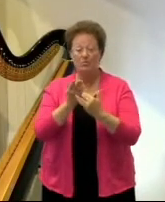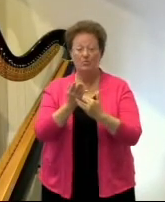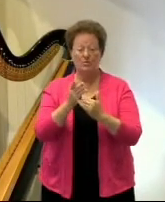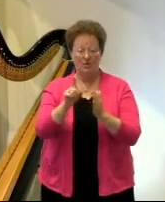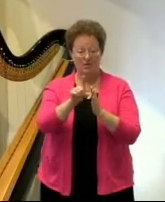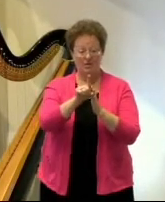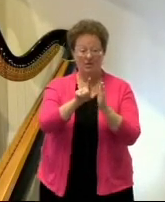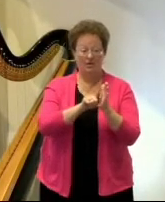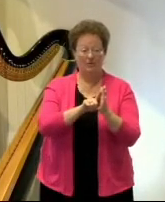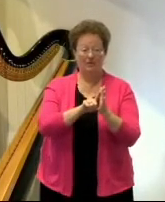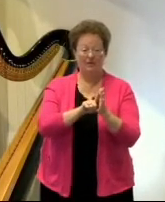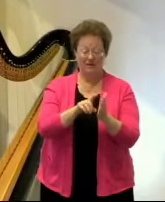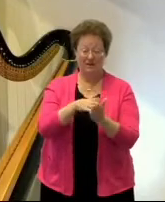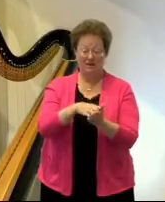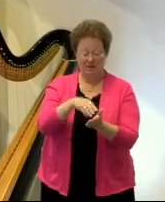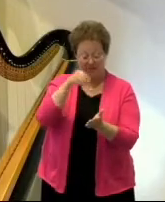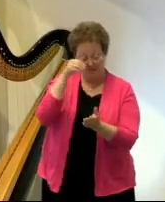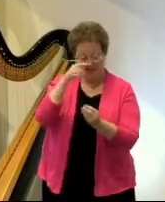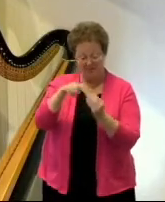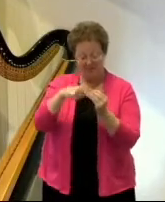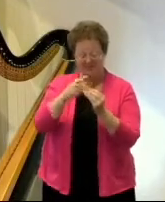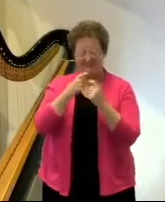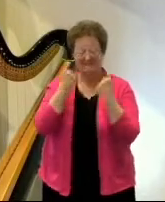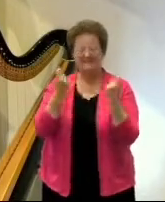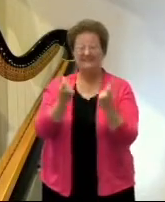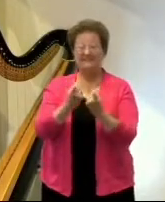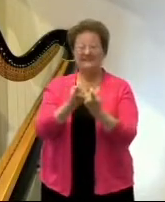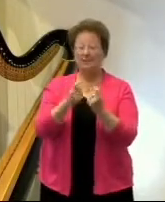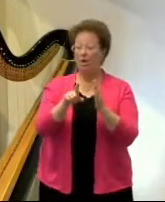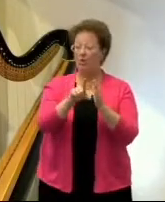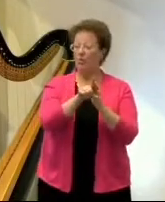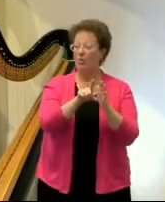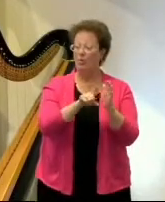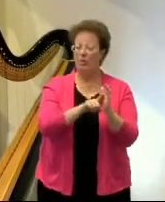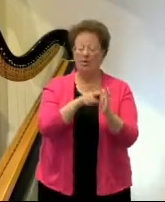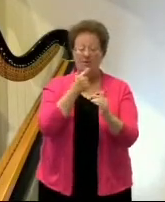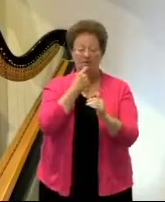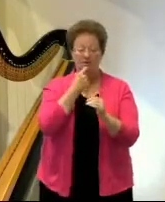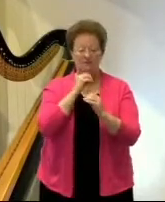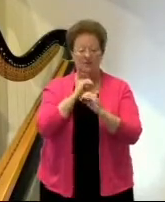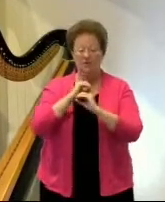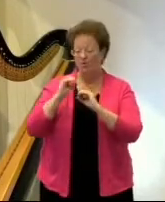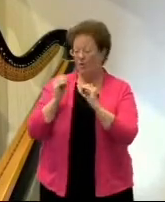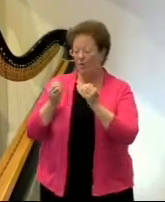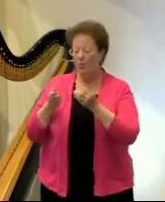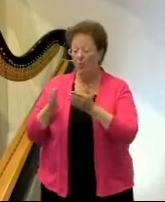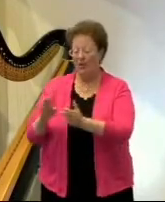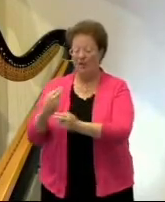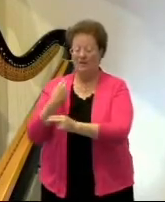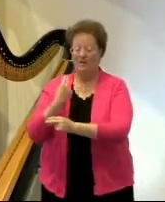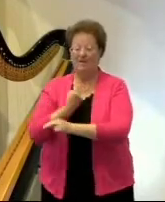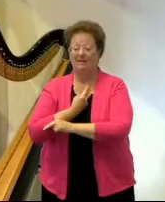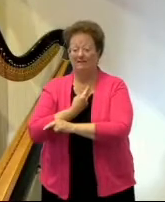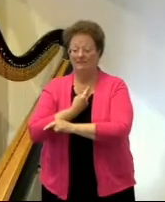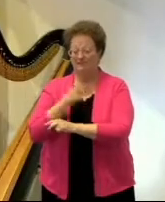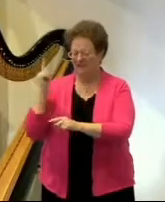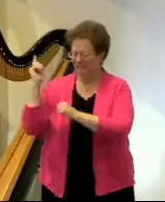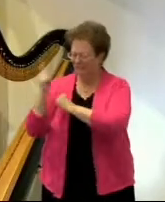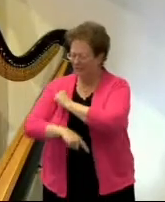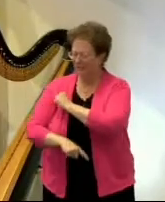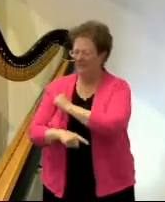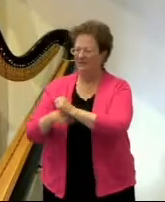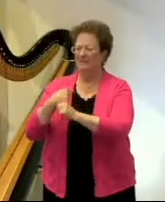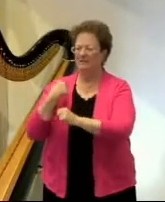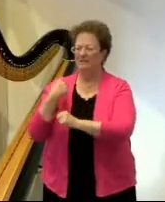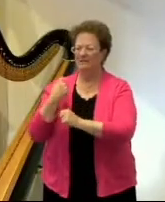become conscious of sin." The law says no way to us. The law condemns us. It